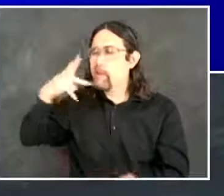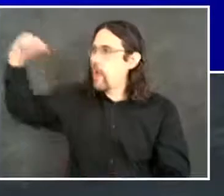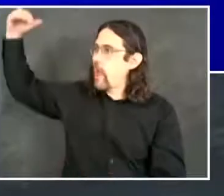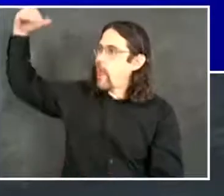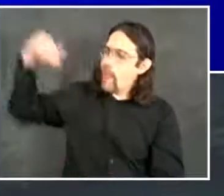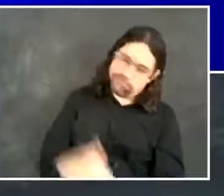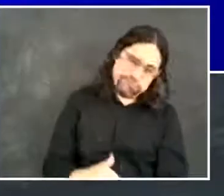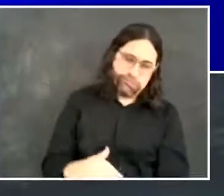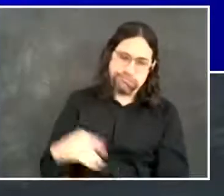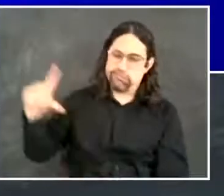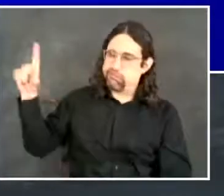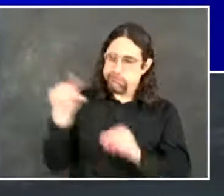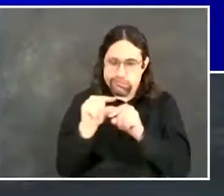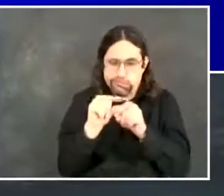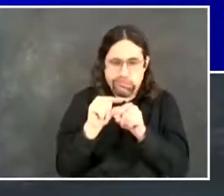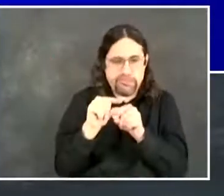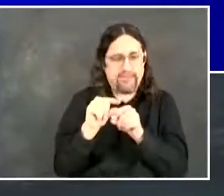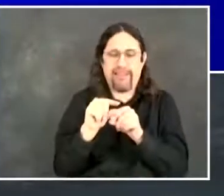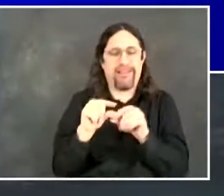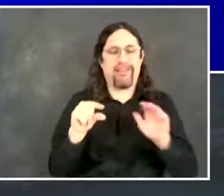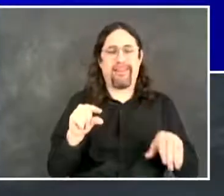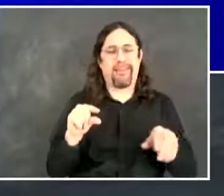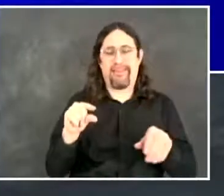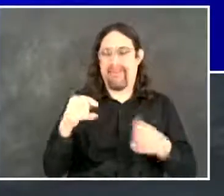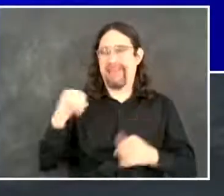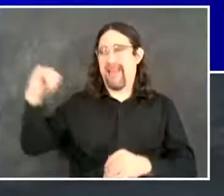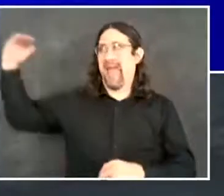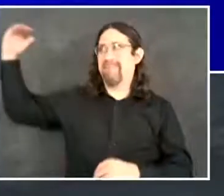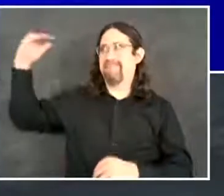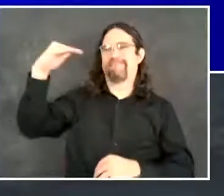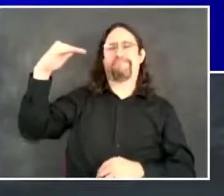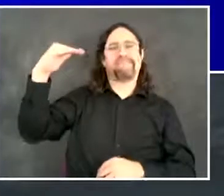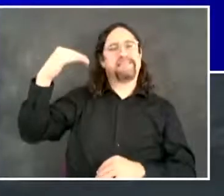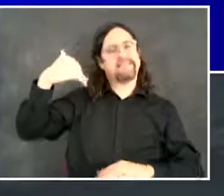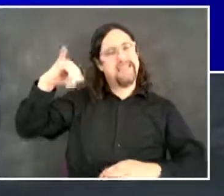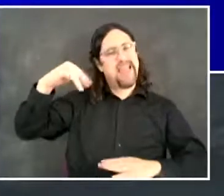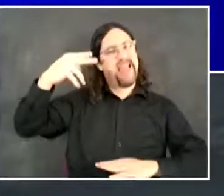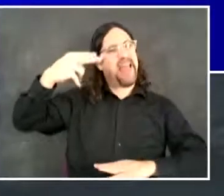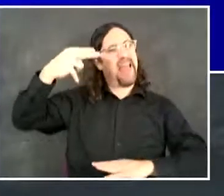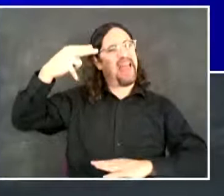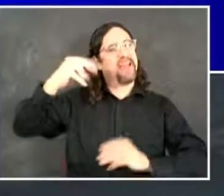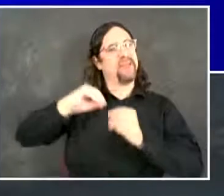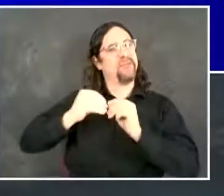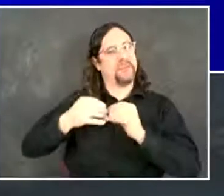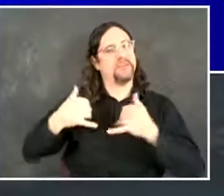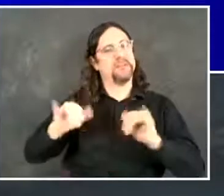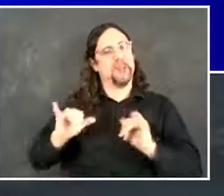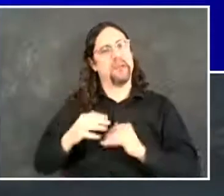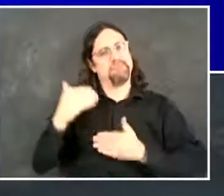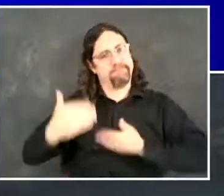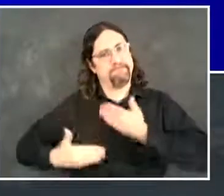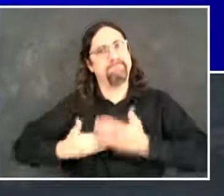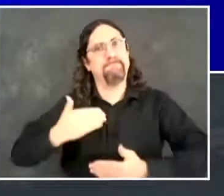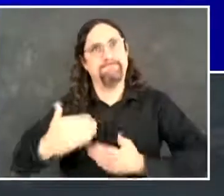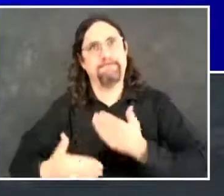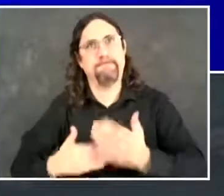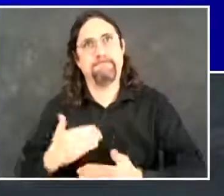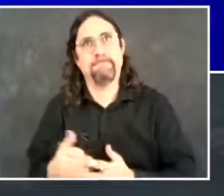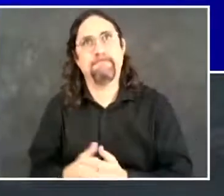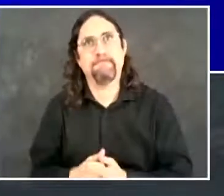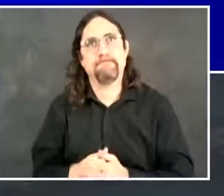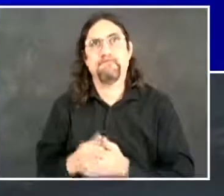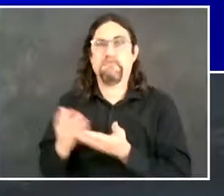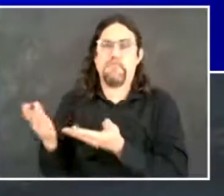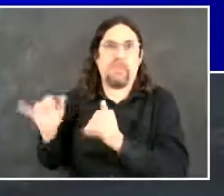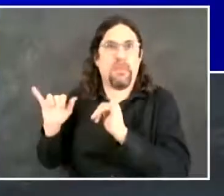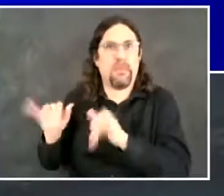causes real pause. You know, when we launched these indicators 3 weeks ago, our ICUs, our intensive